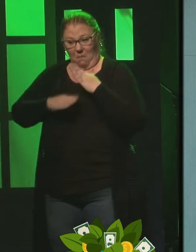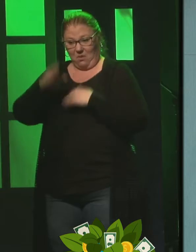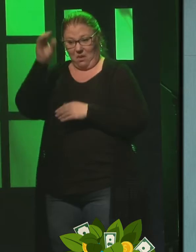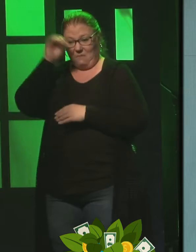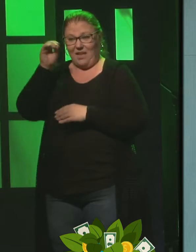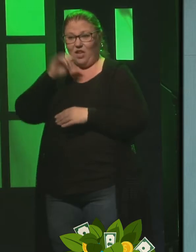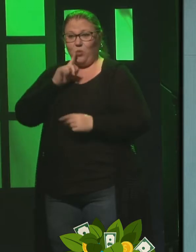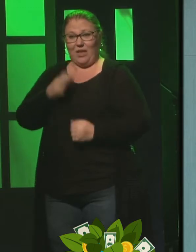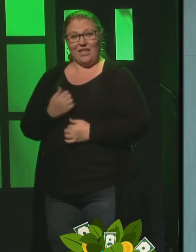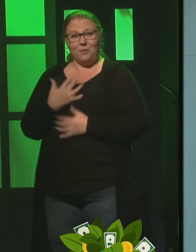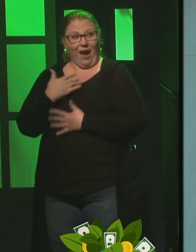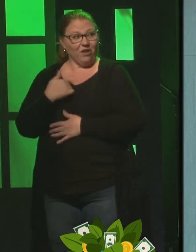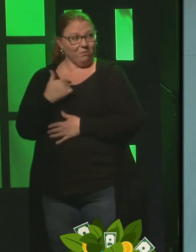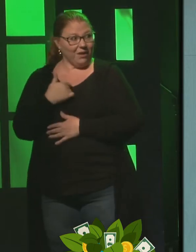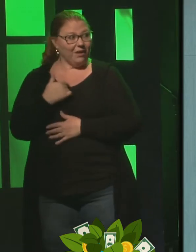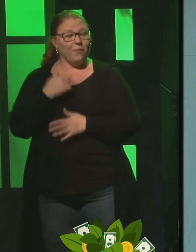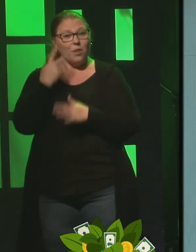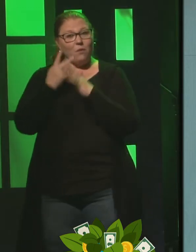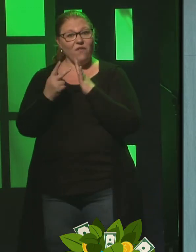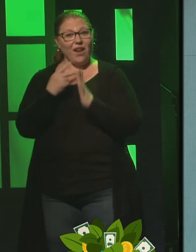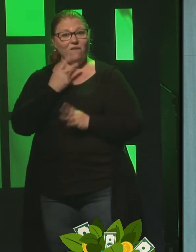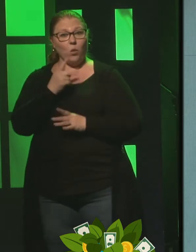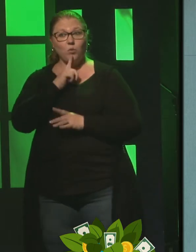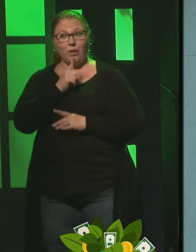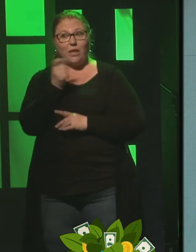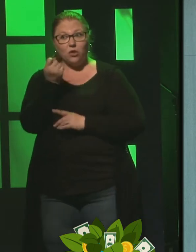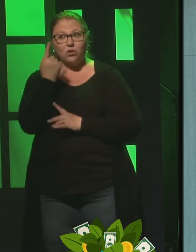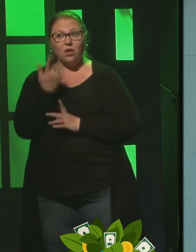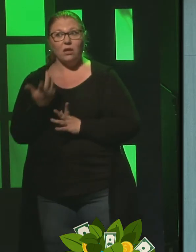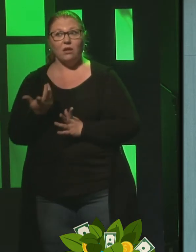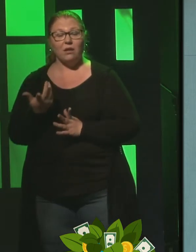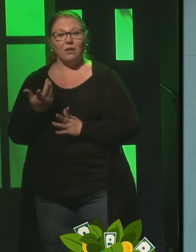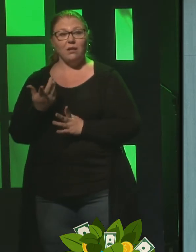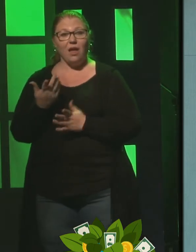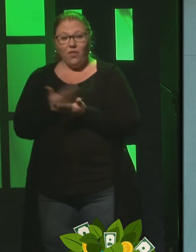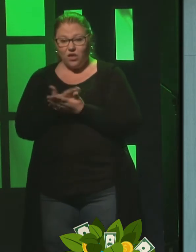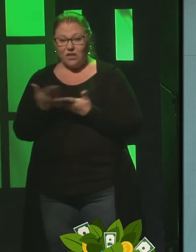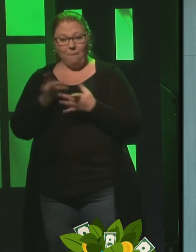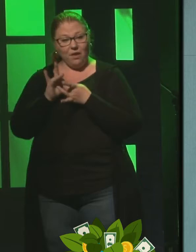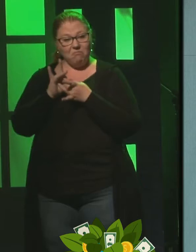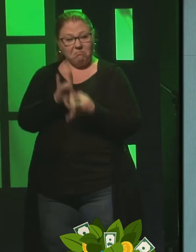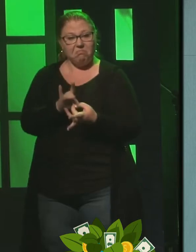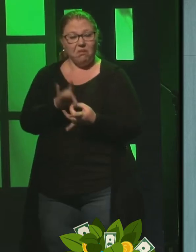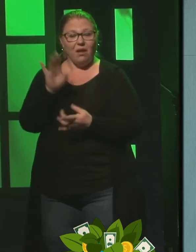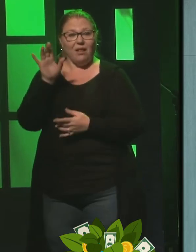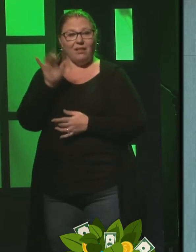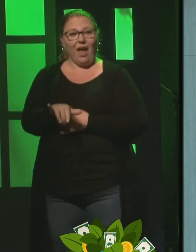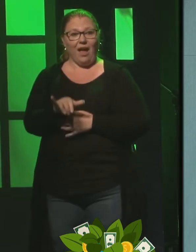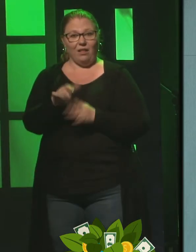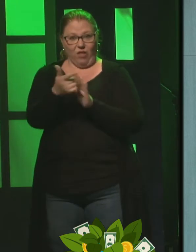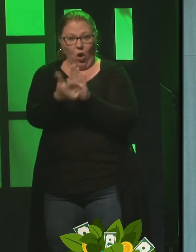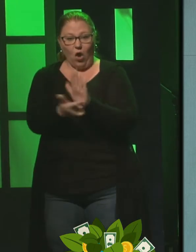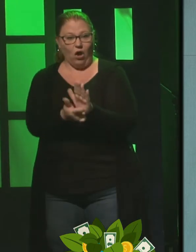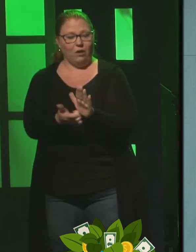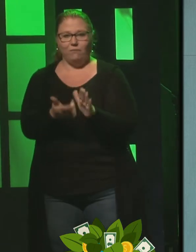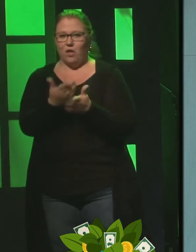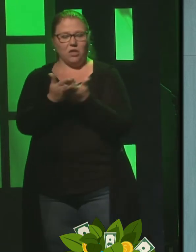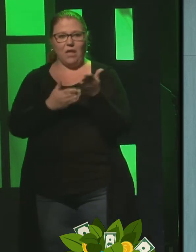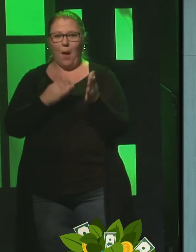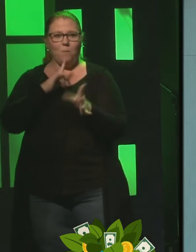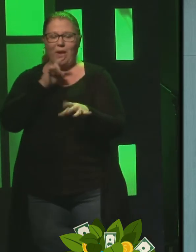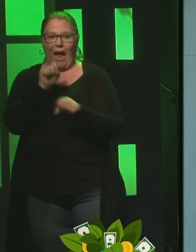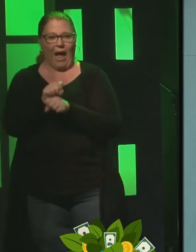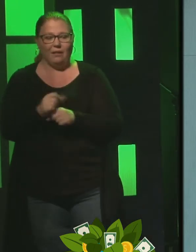inspired and inspiring, that the prophetic voice realized that there is something about, there is some law, there's some